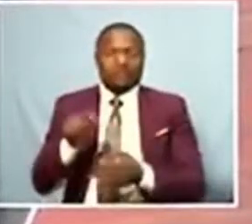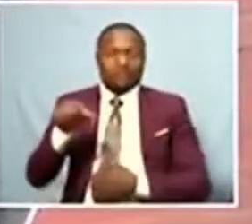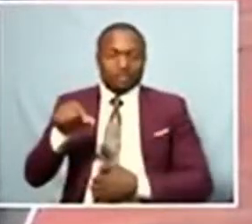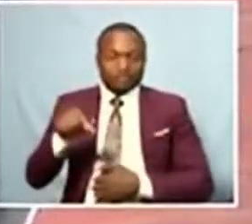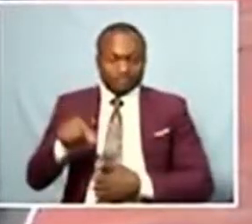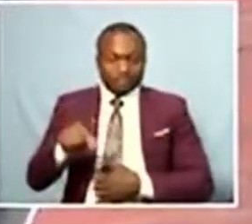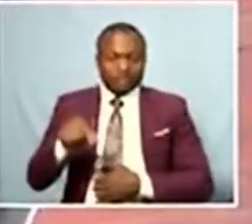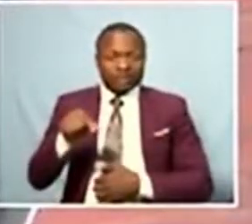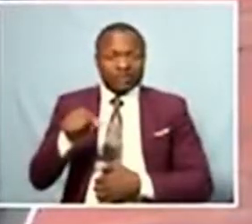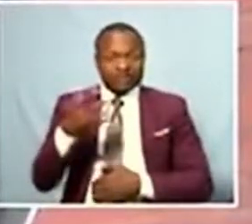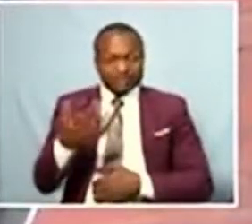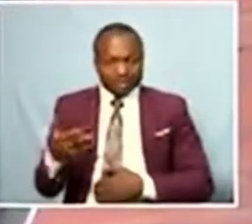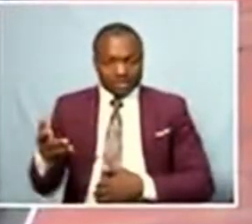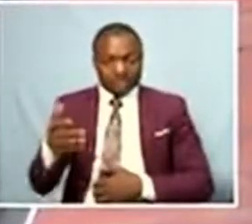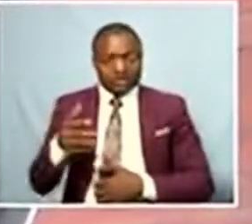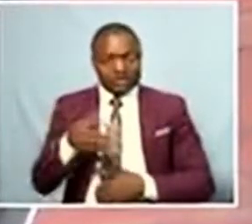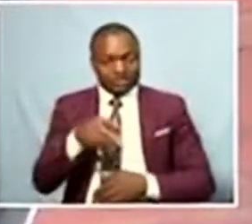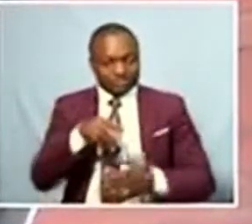usually are being looked at.